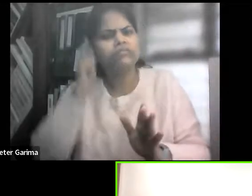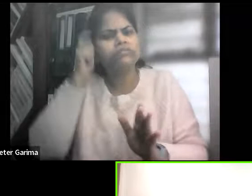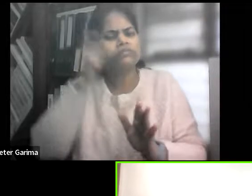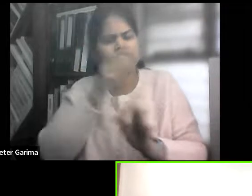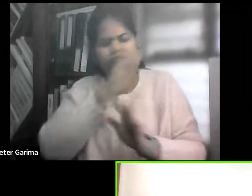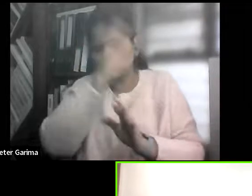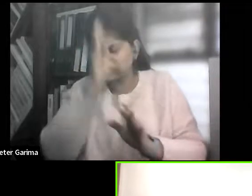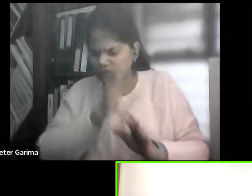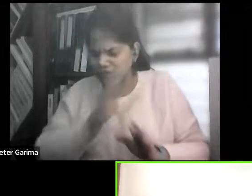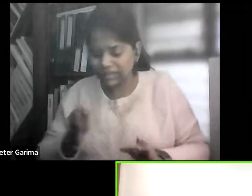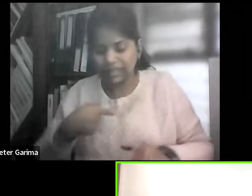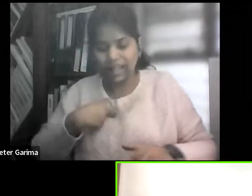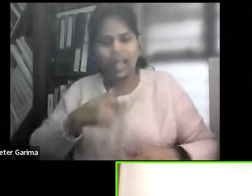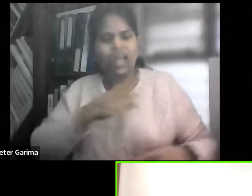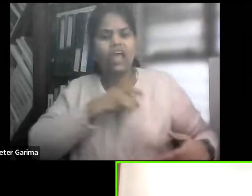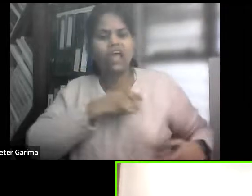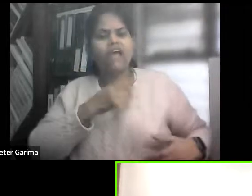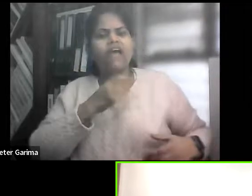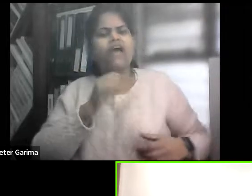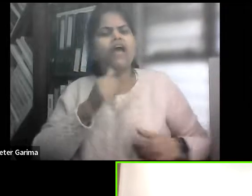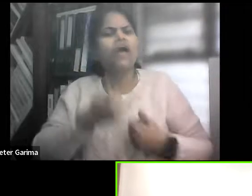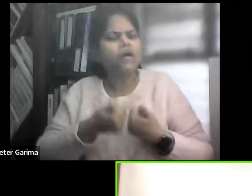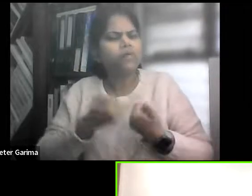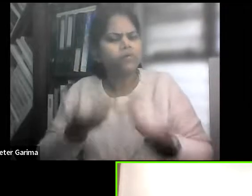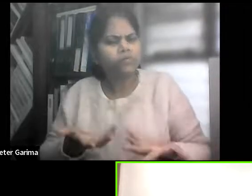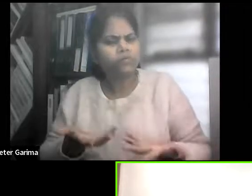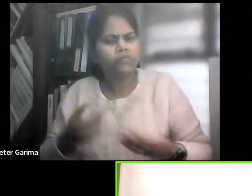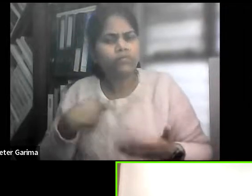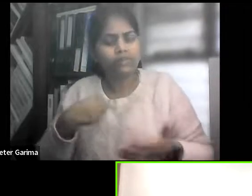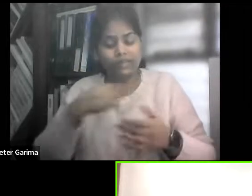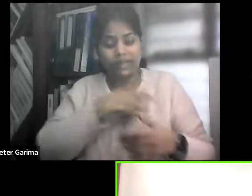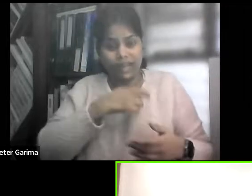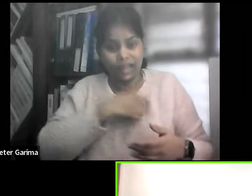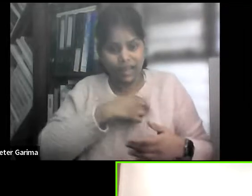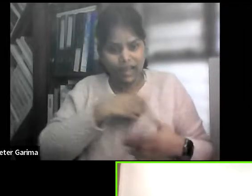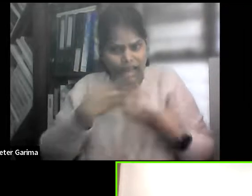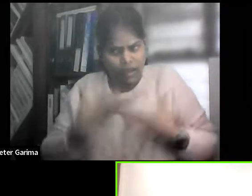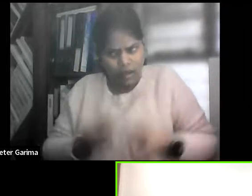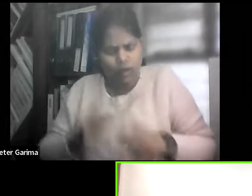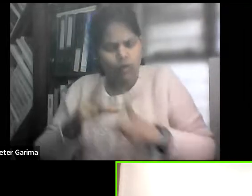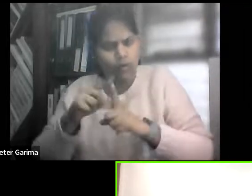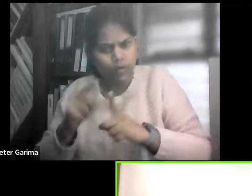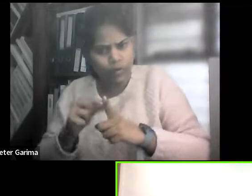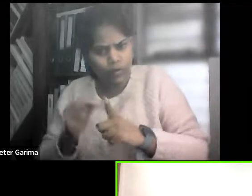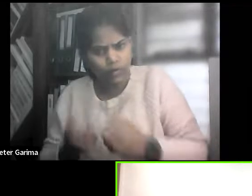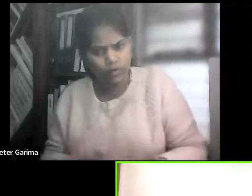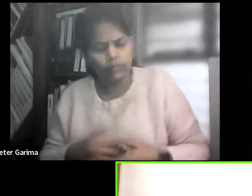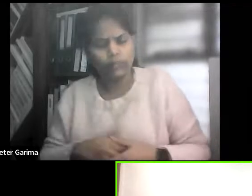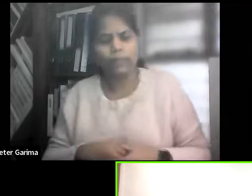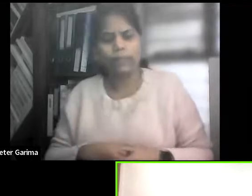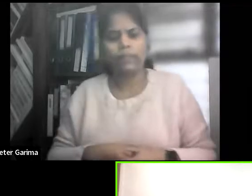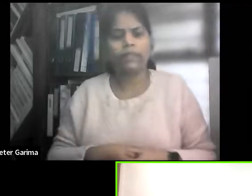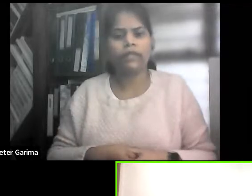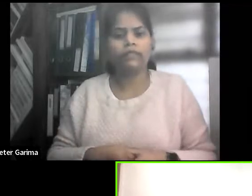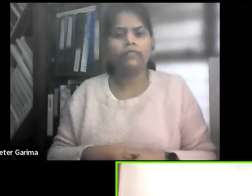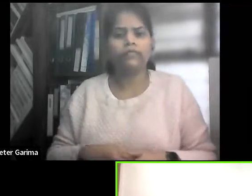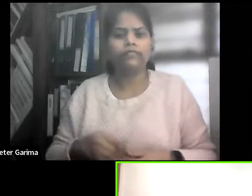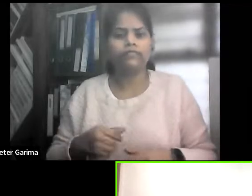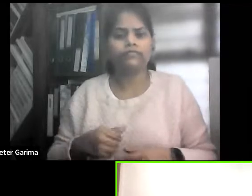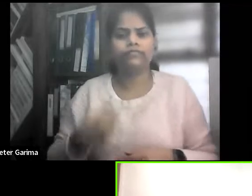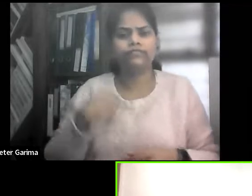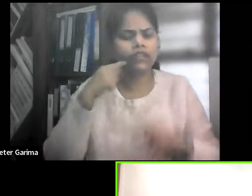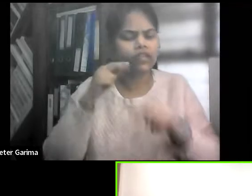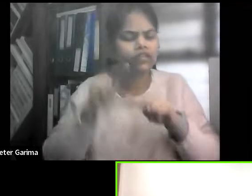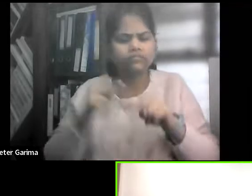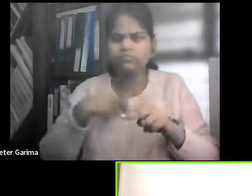of habit, and habit cannot be thought without a notion of bodily automatisms, unquote. Further, Connerton explores this performative